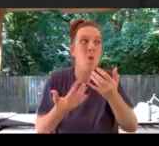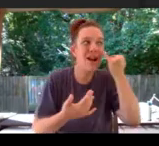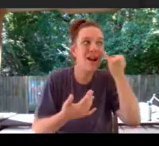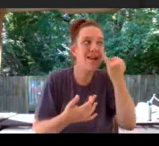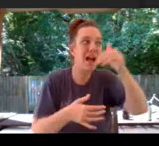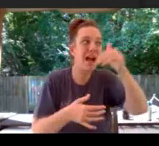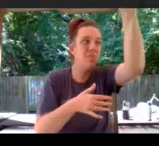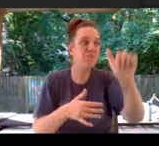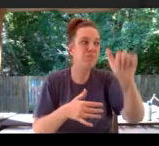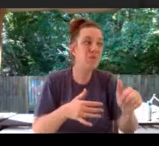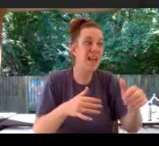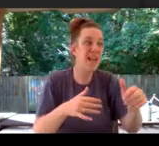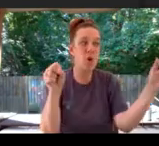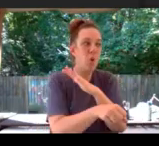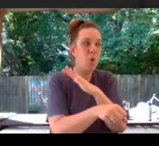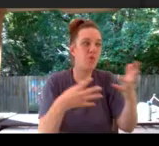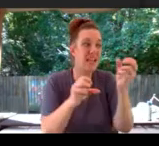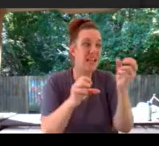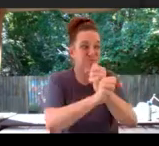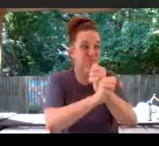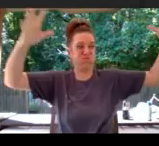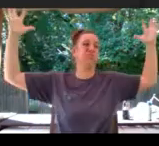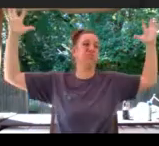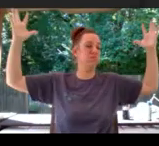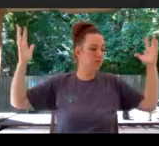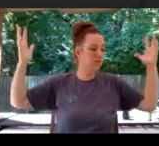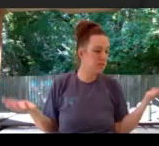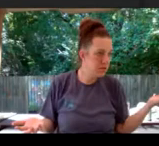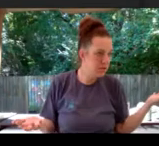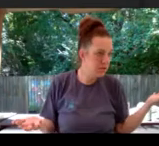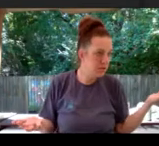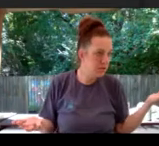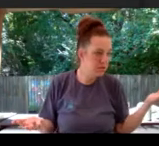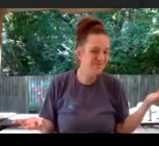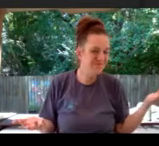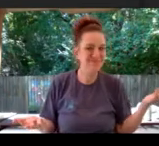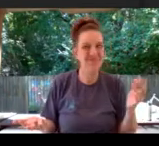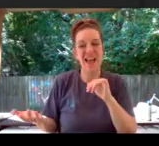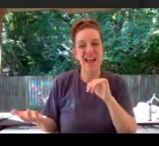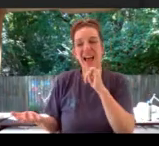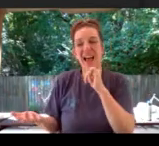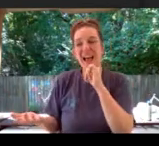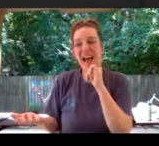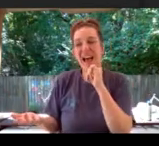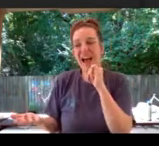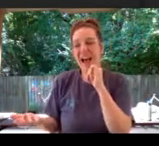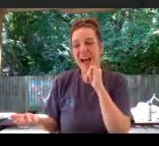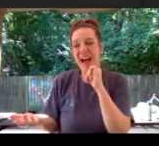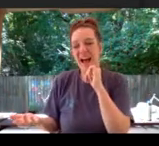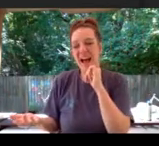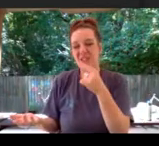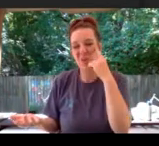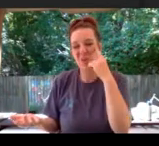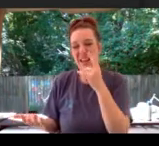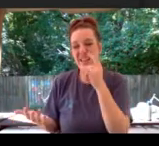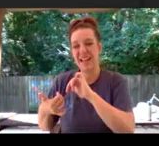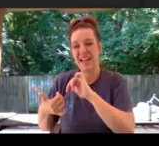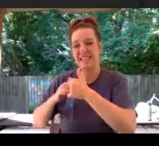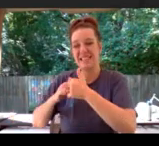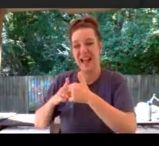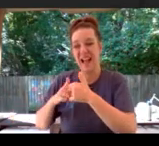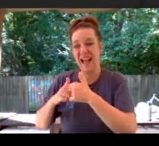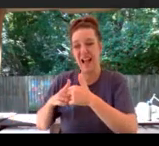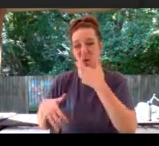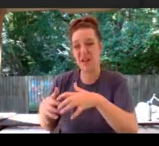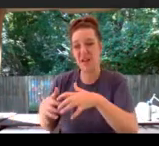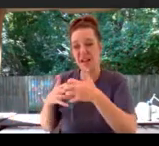thing explodes?" said Miles. "I don't think that's really how furnaces work," said